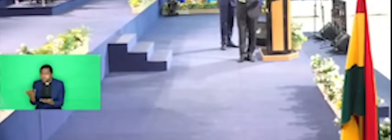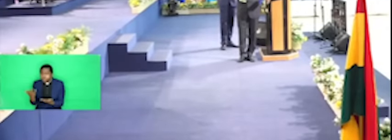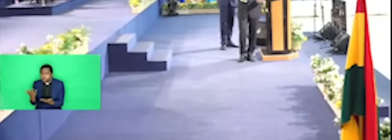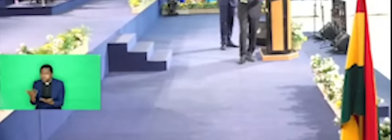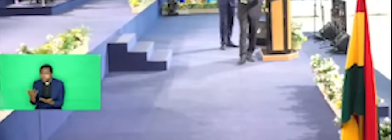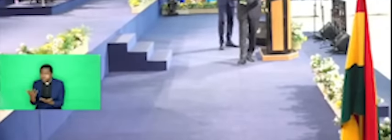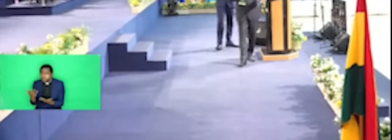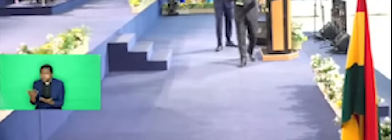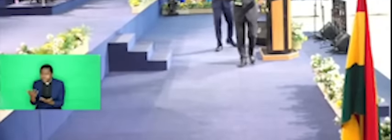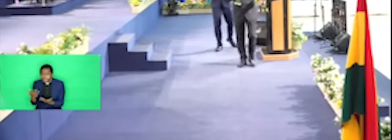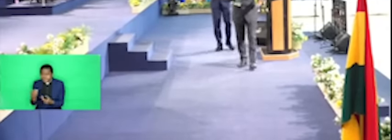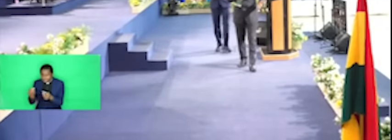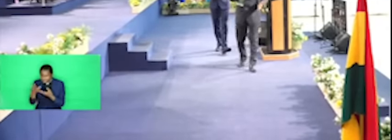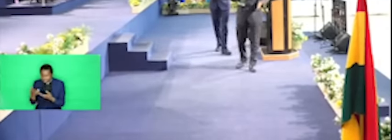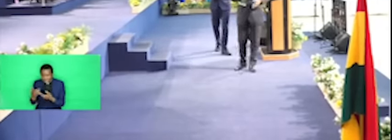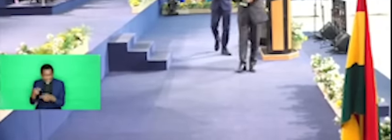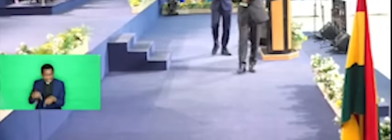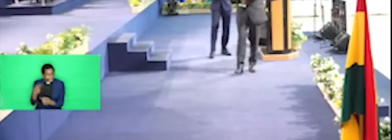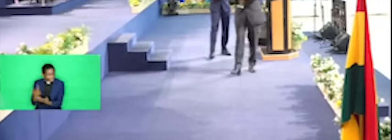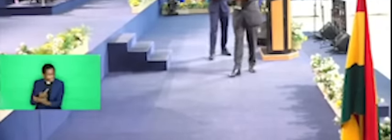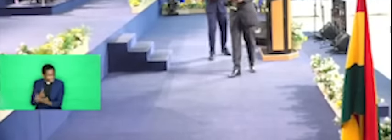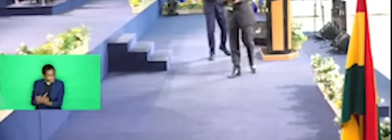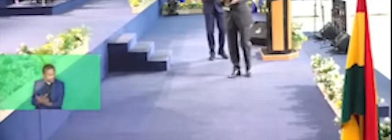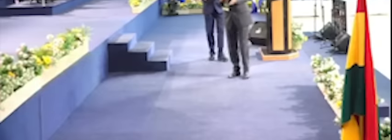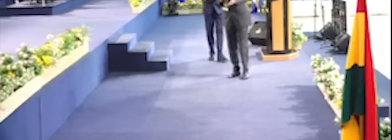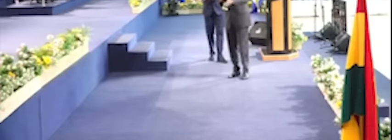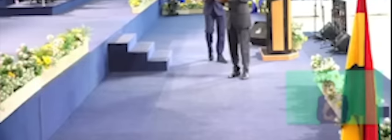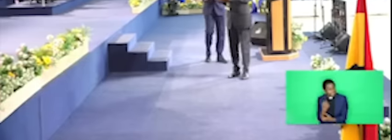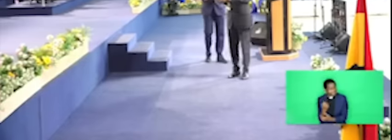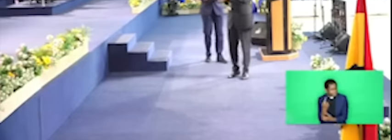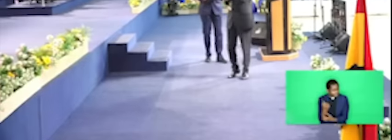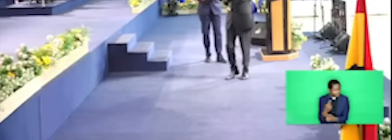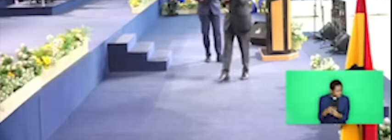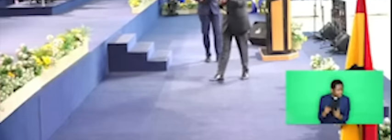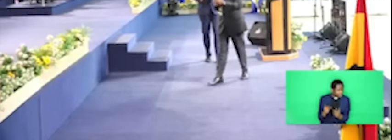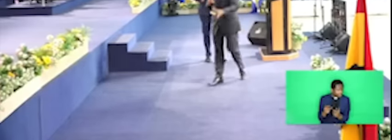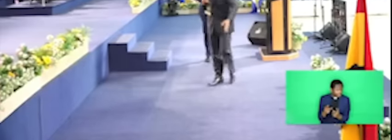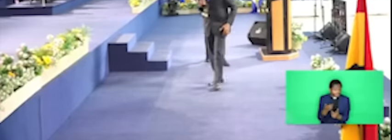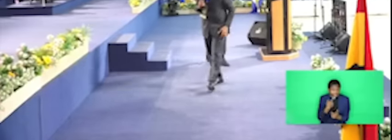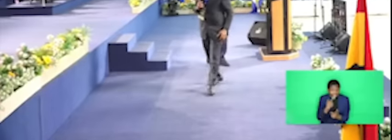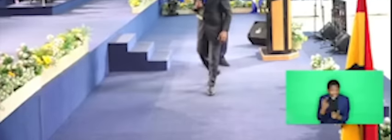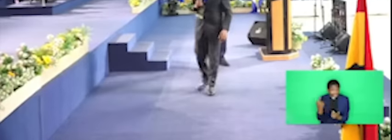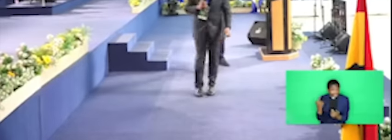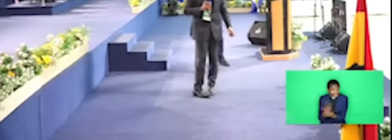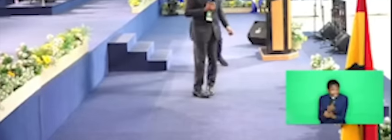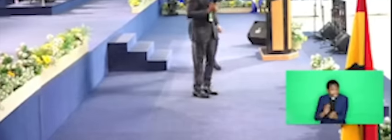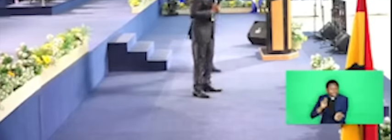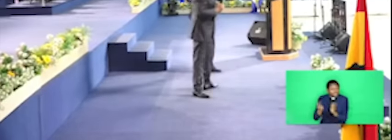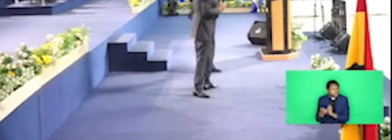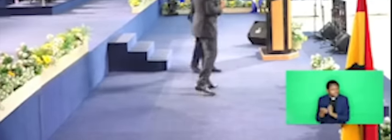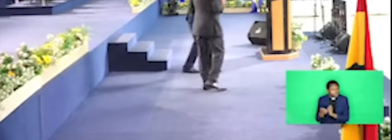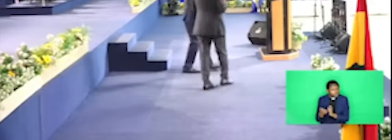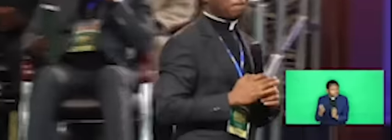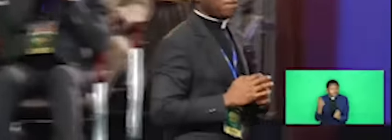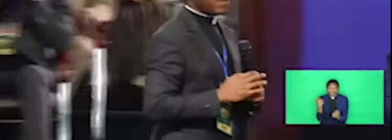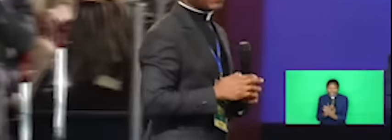told me that as for Ghana, they said 11, but say Ghana has changed. Oh, Obi fiama no ne bae or